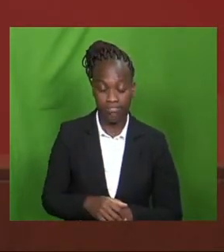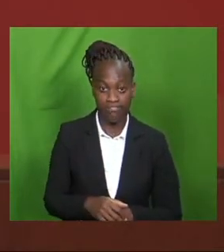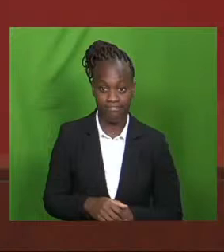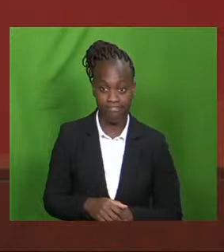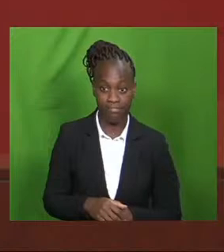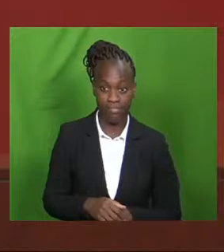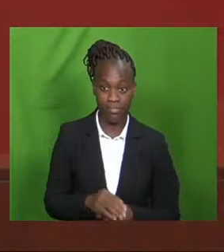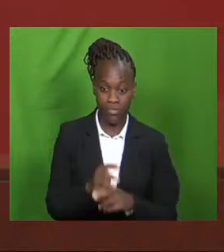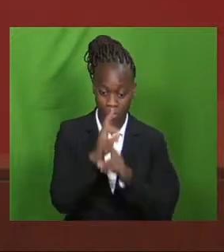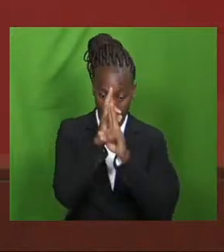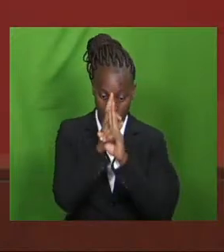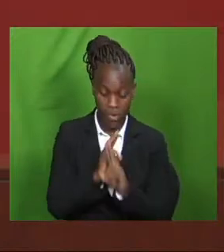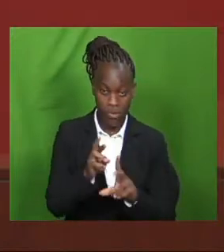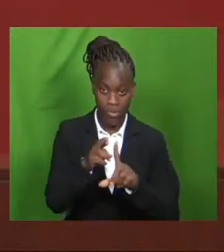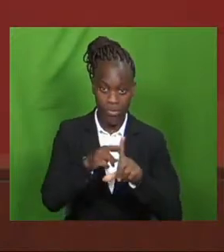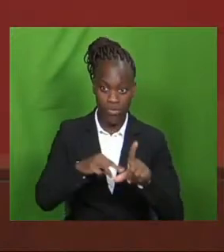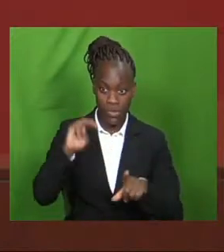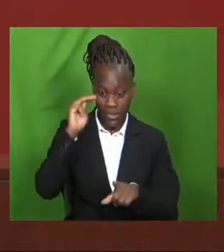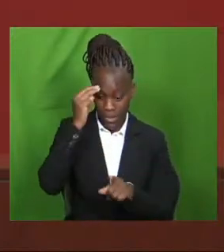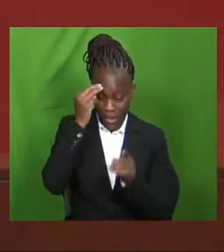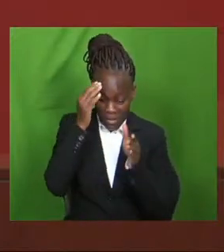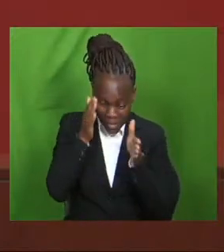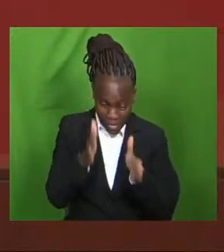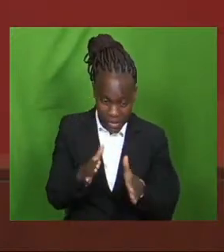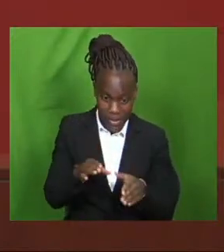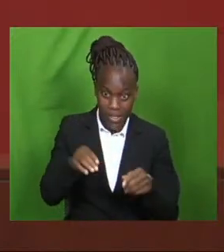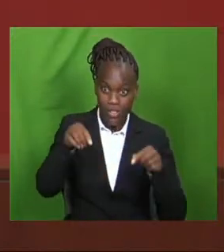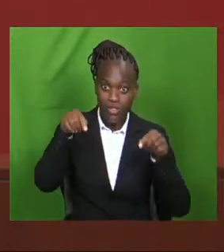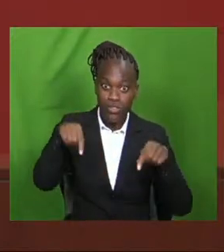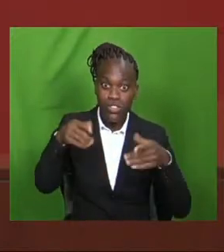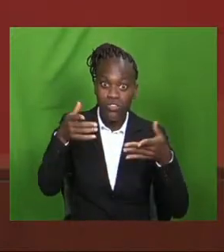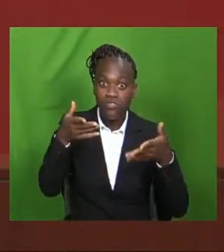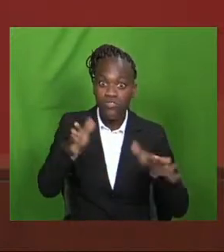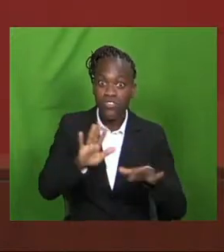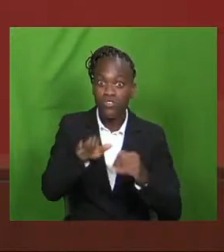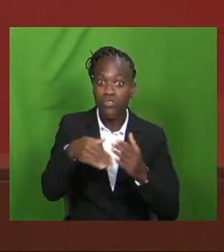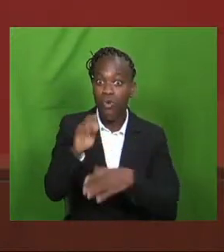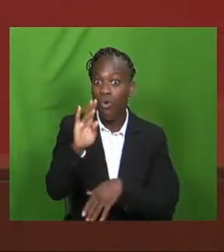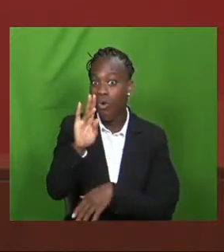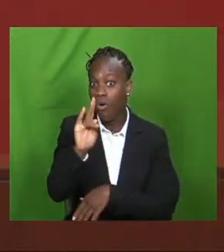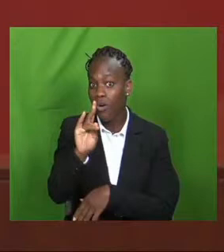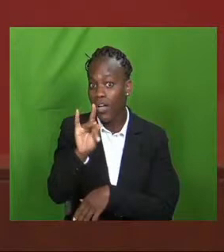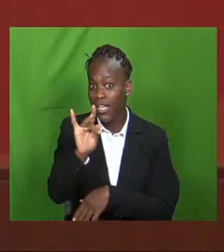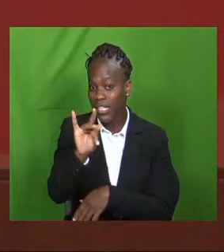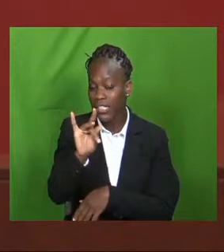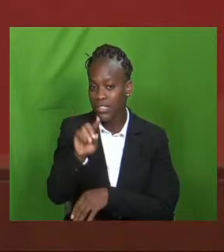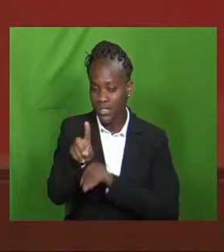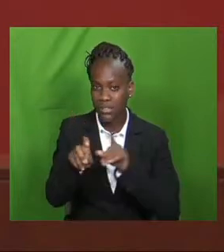Honorable Regional Minister, today, we have to finish all the 18 questions today.